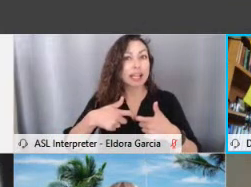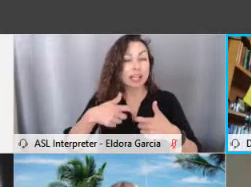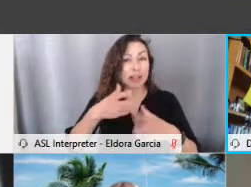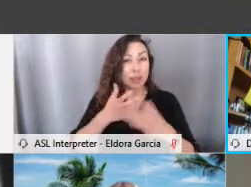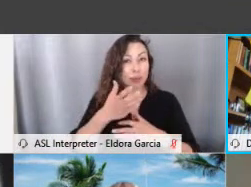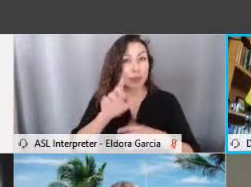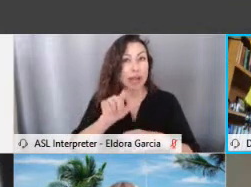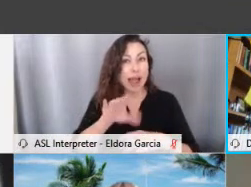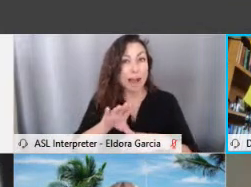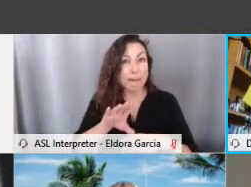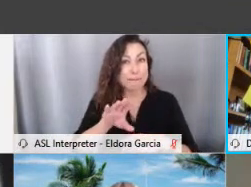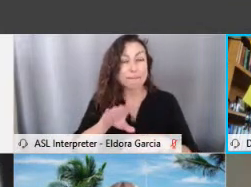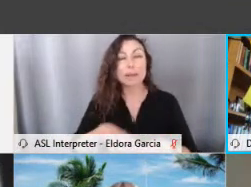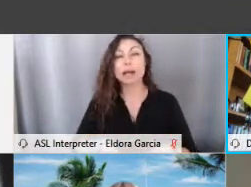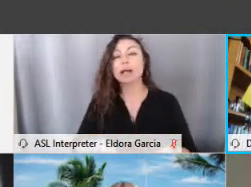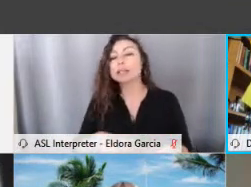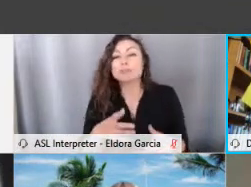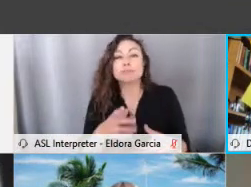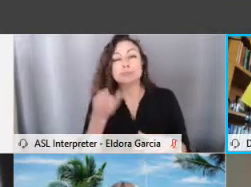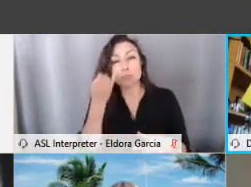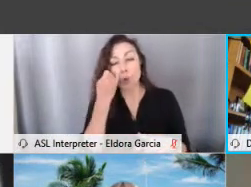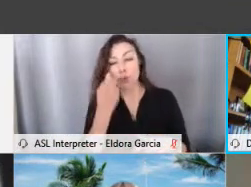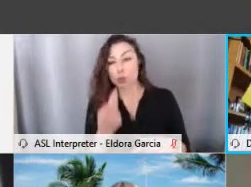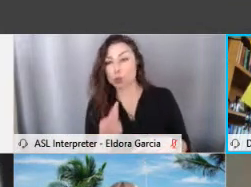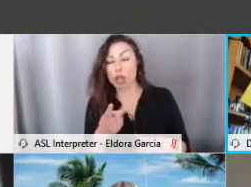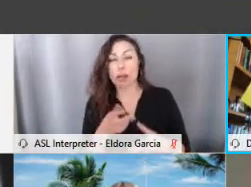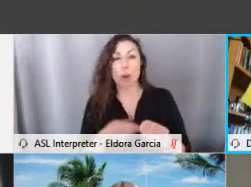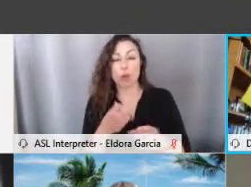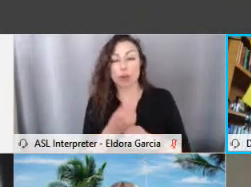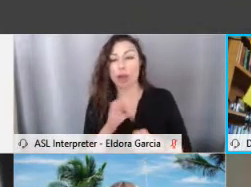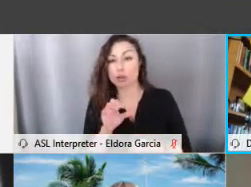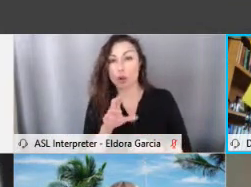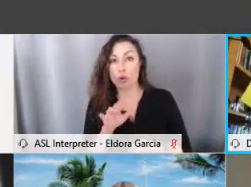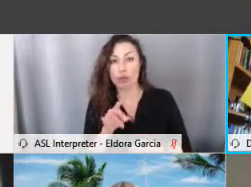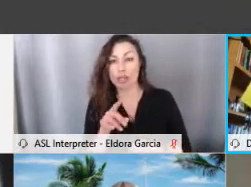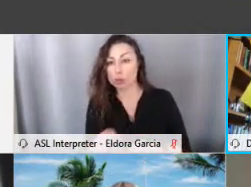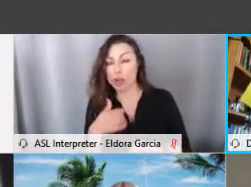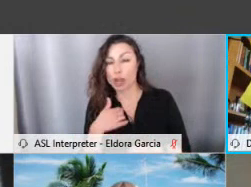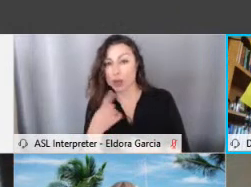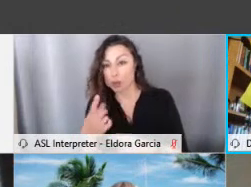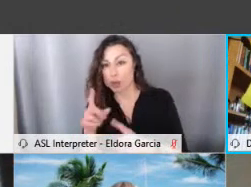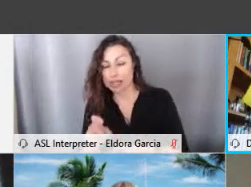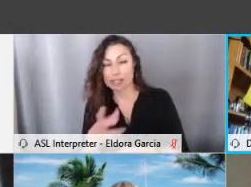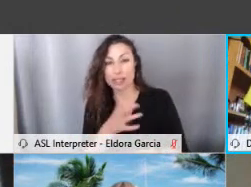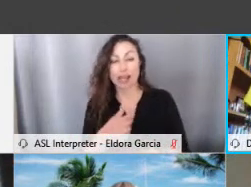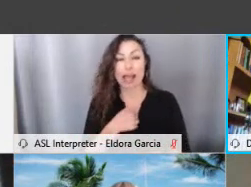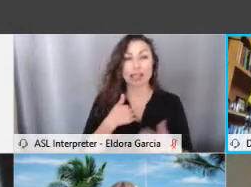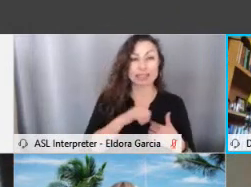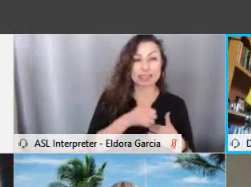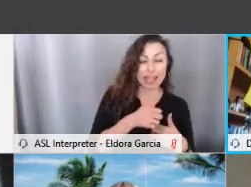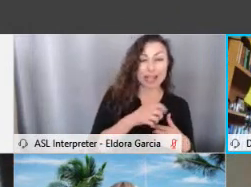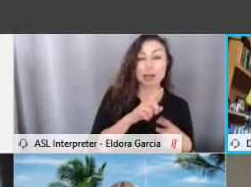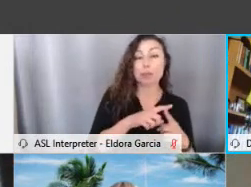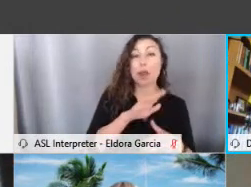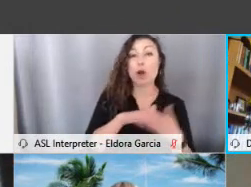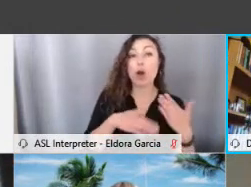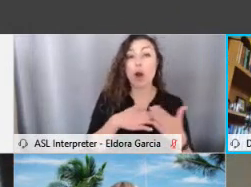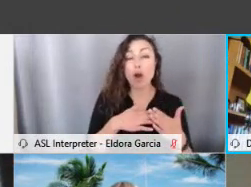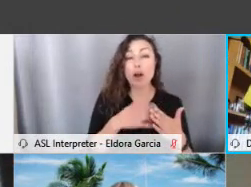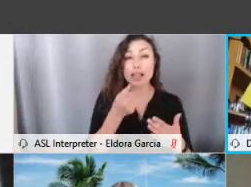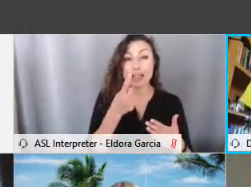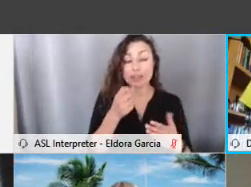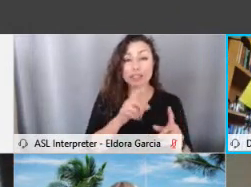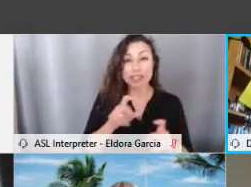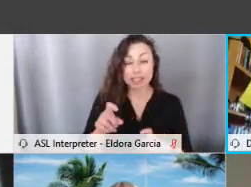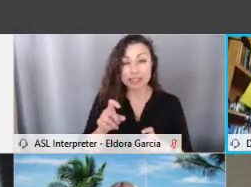if let's just say you and I both got COVID today and you had one test and I had 10 and all 11 tests were positive, you